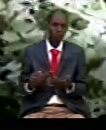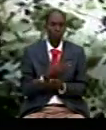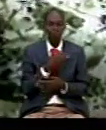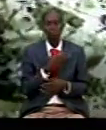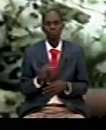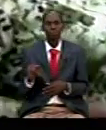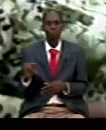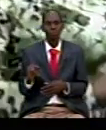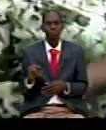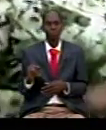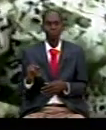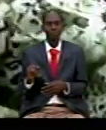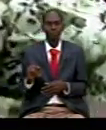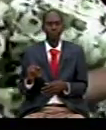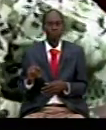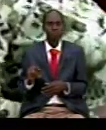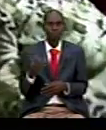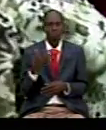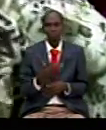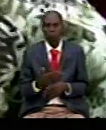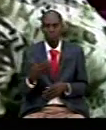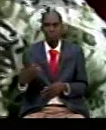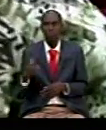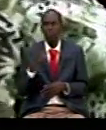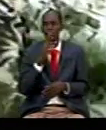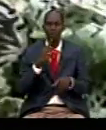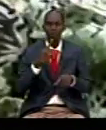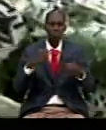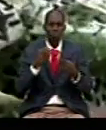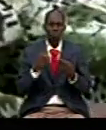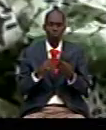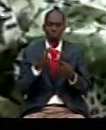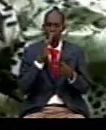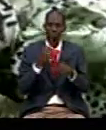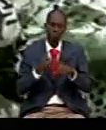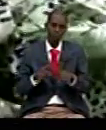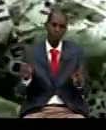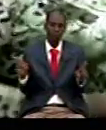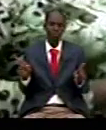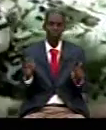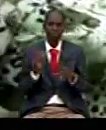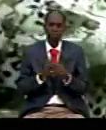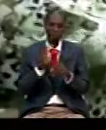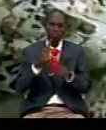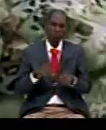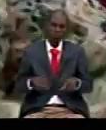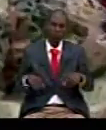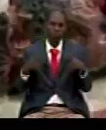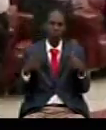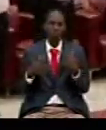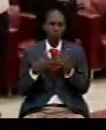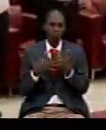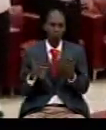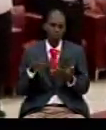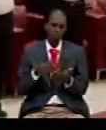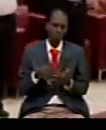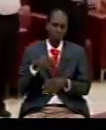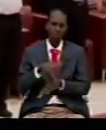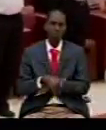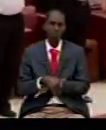refreshing. Things are going to be different in your life after